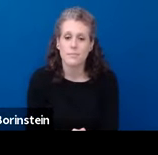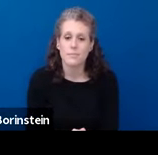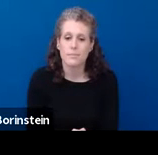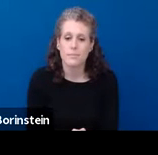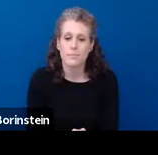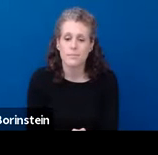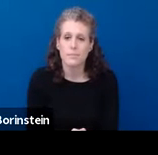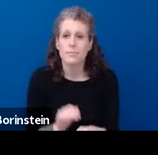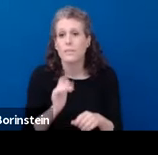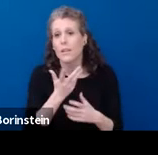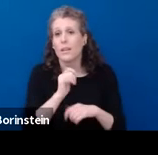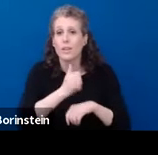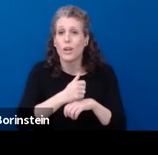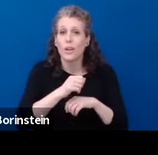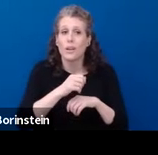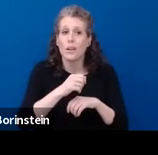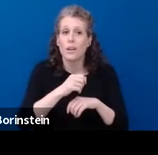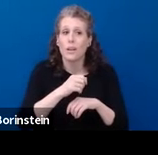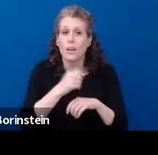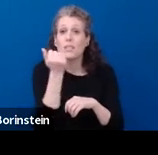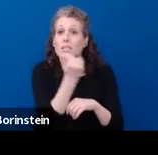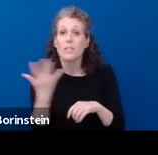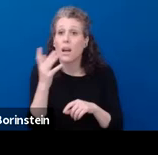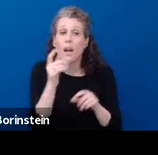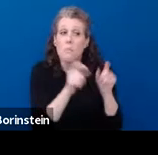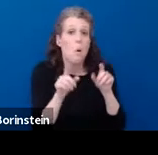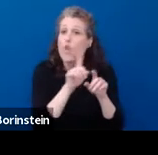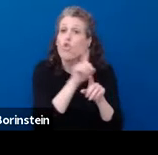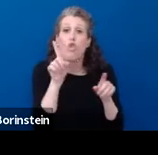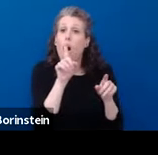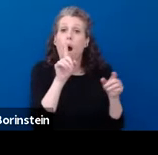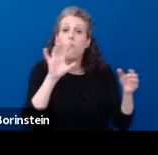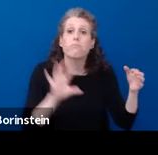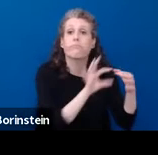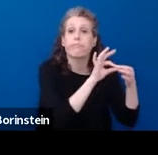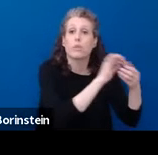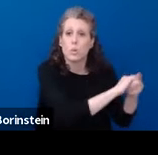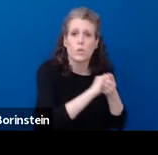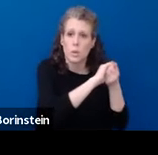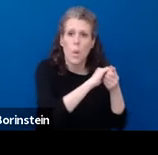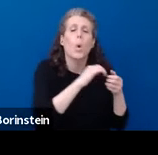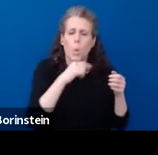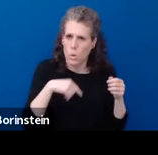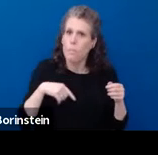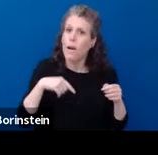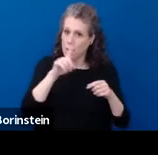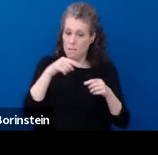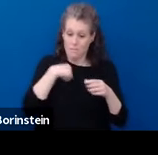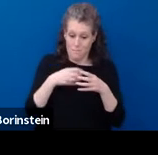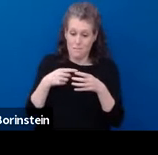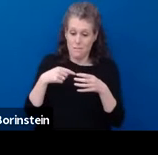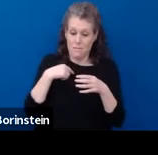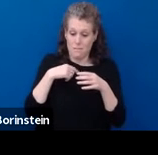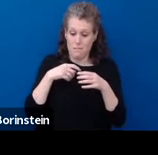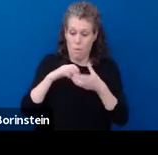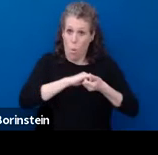that you didn't need to be a member of the association. We did have knowledge of people outside of the as well,